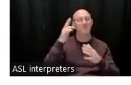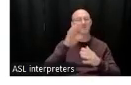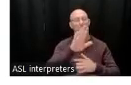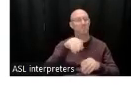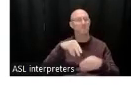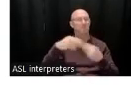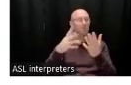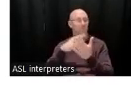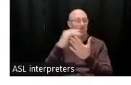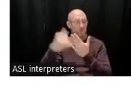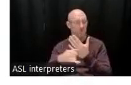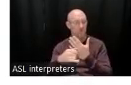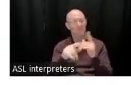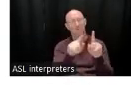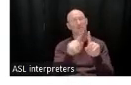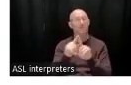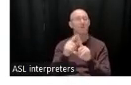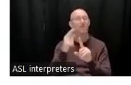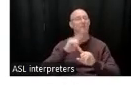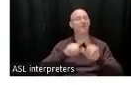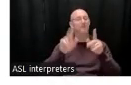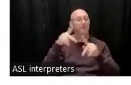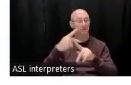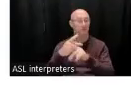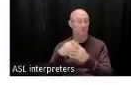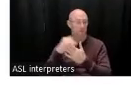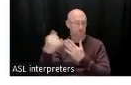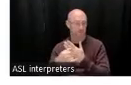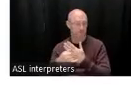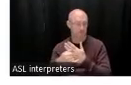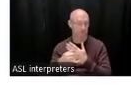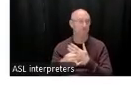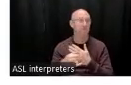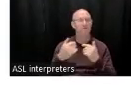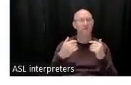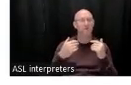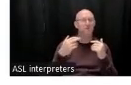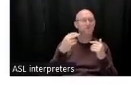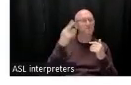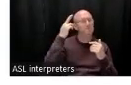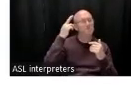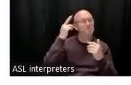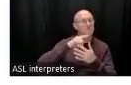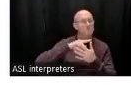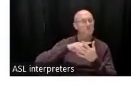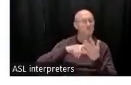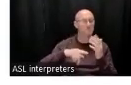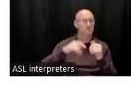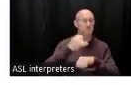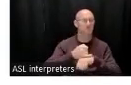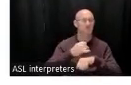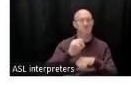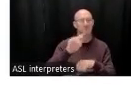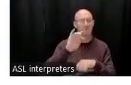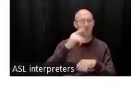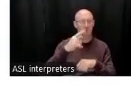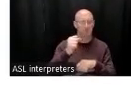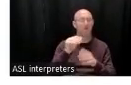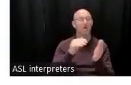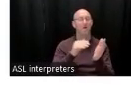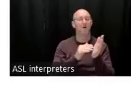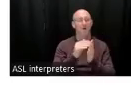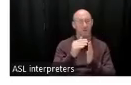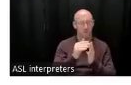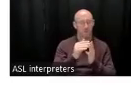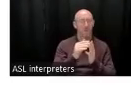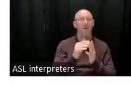proposed project and also for different types of projects. So there's reasons that the institutional setting in some way is often